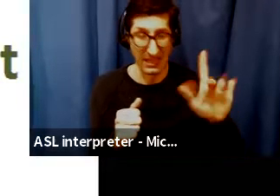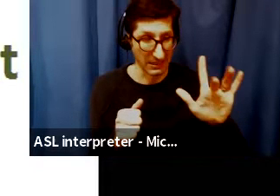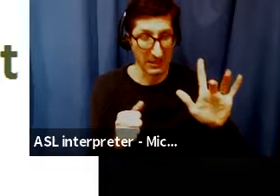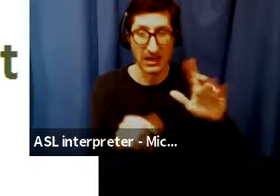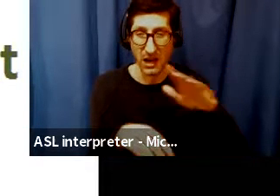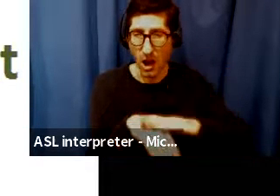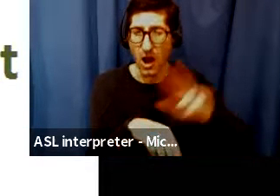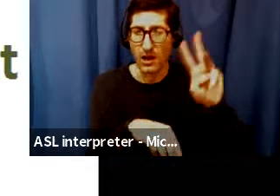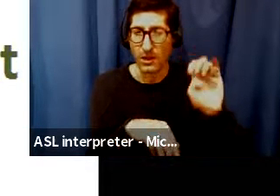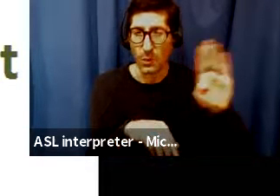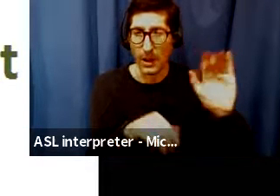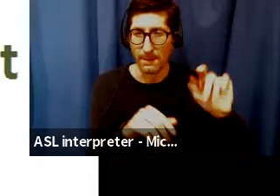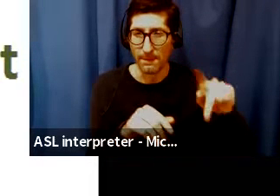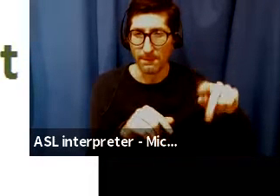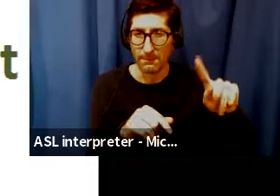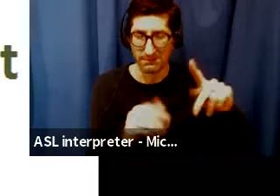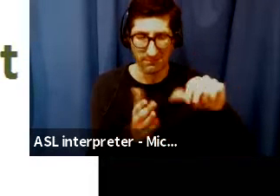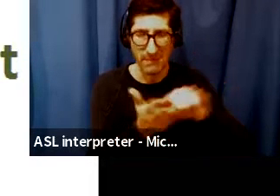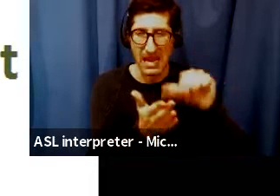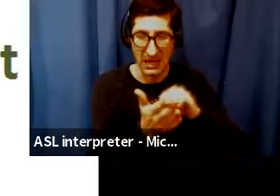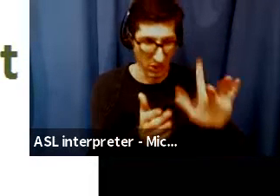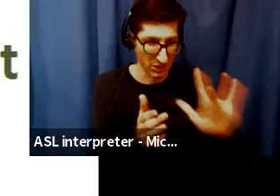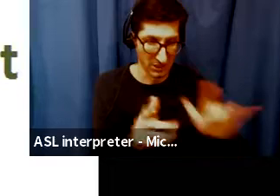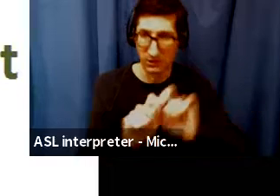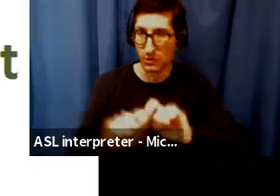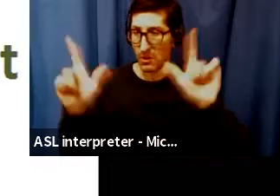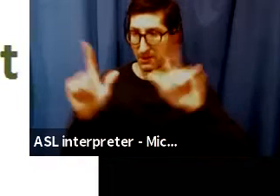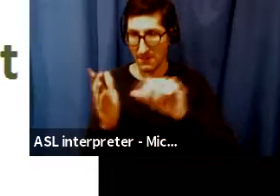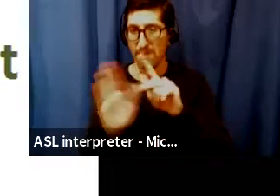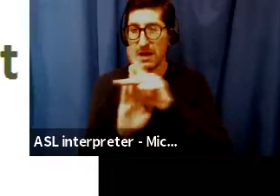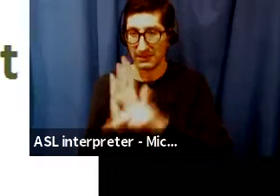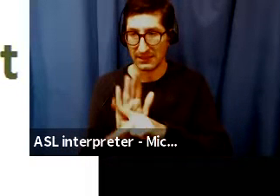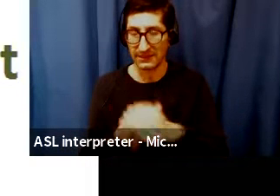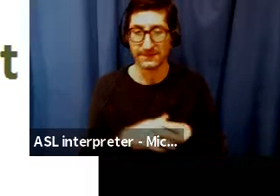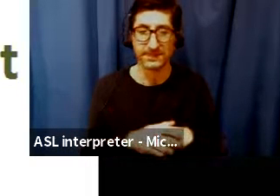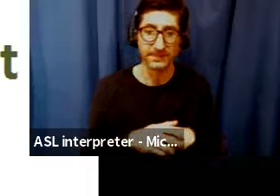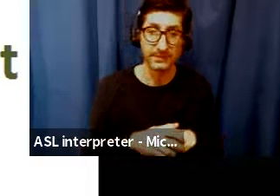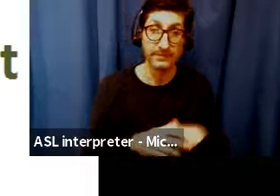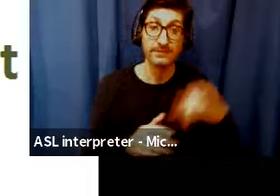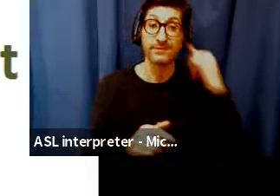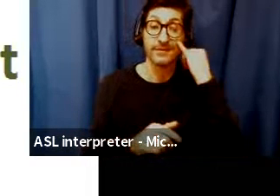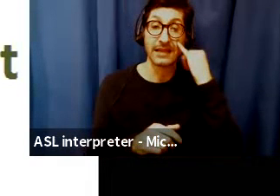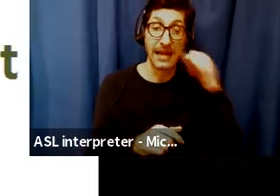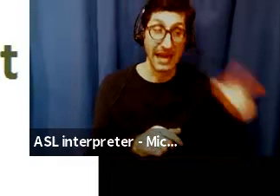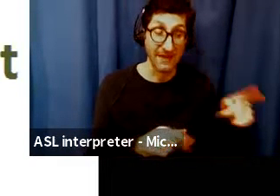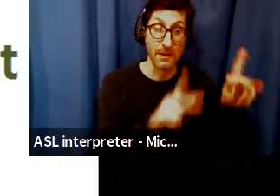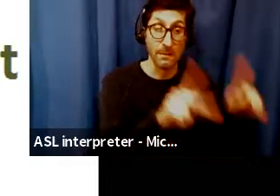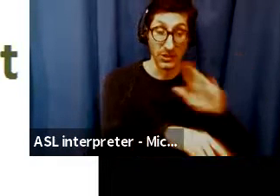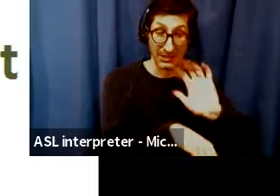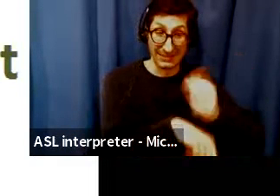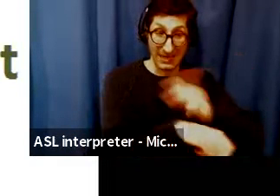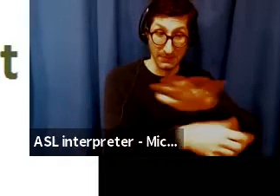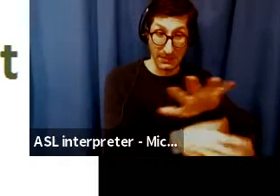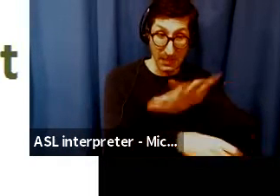homepage. Also required that when scheduling an appointment, staff has to ask all patients if they